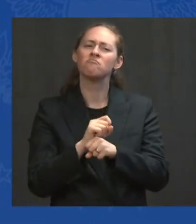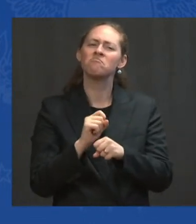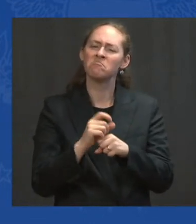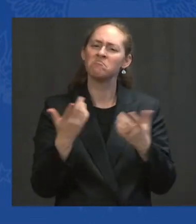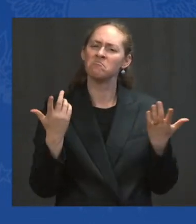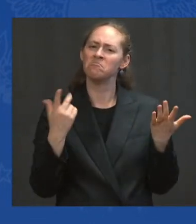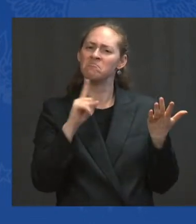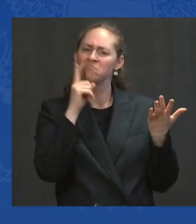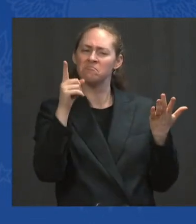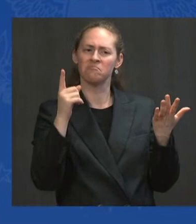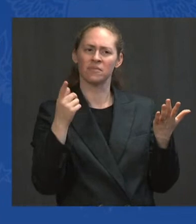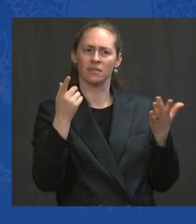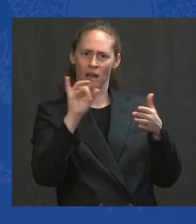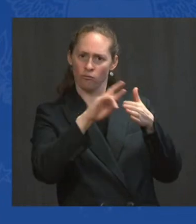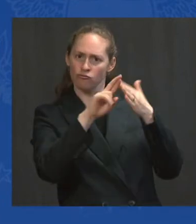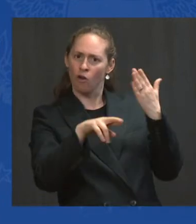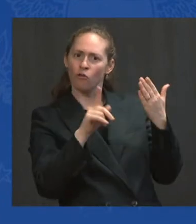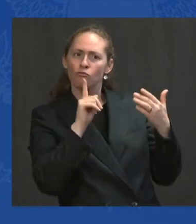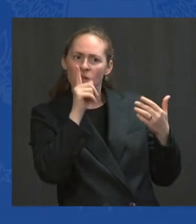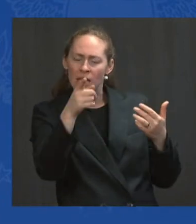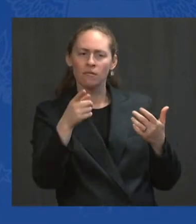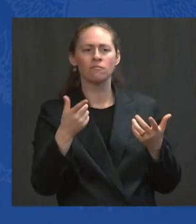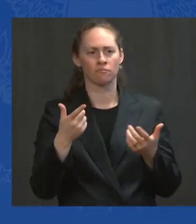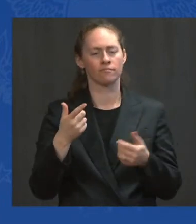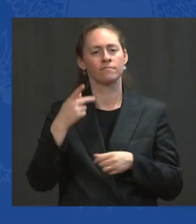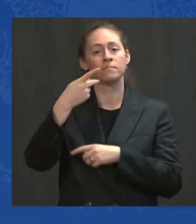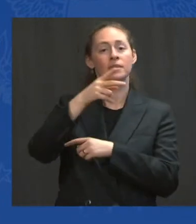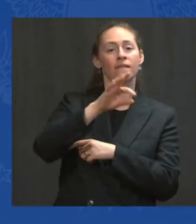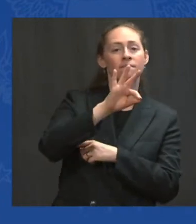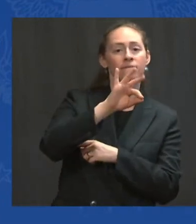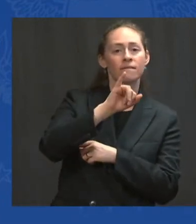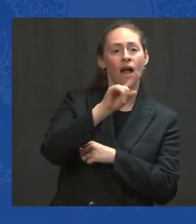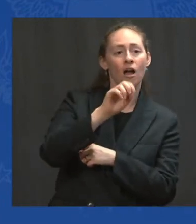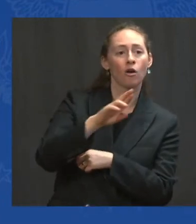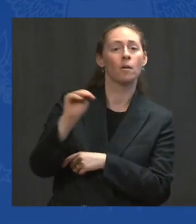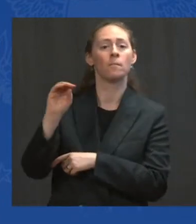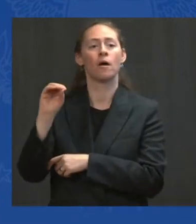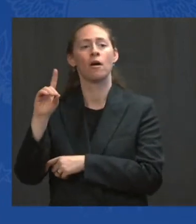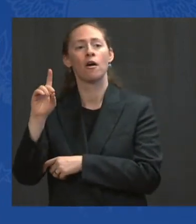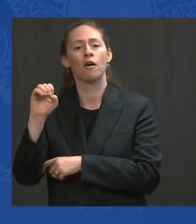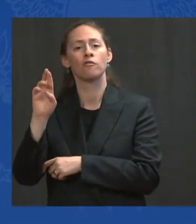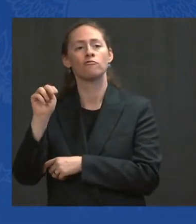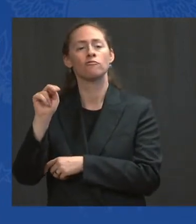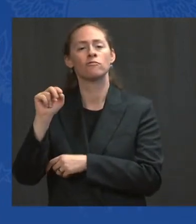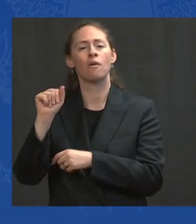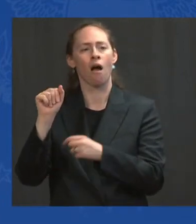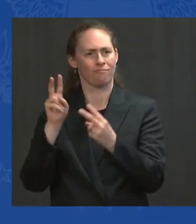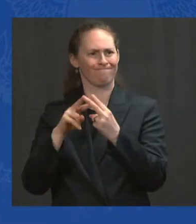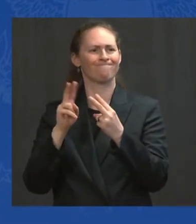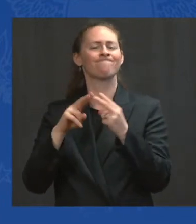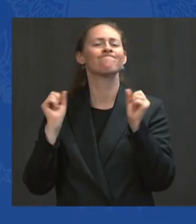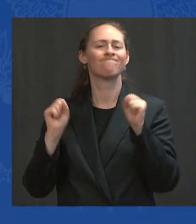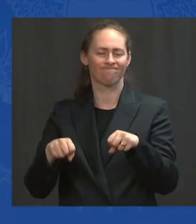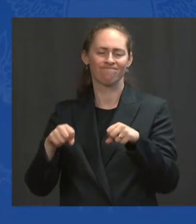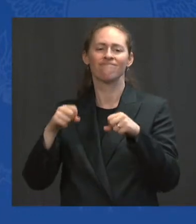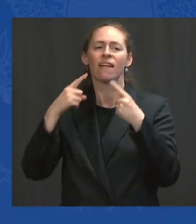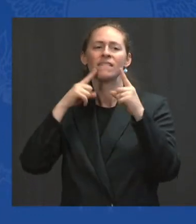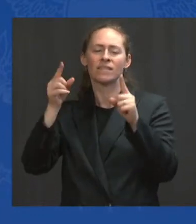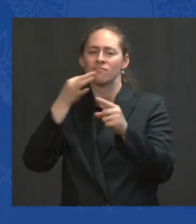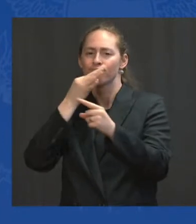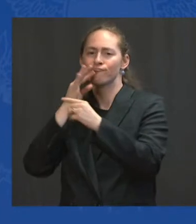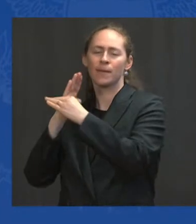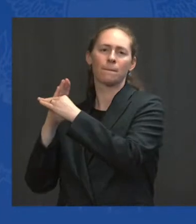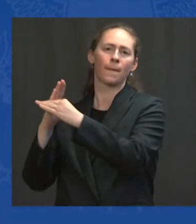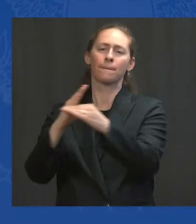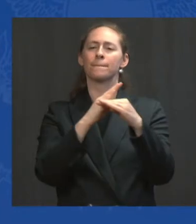that are applicable to Pfizer are also applicable to Moderna. Then the next slide, please. The question is, I've